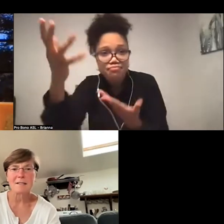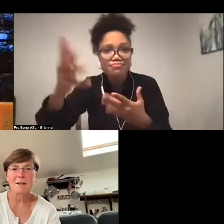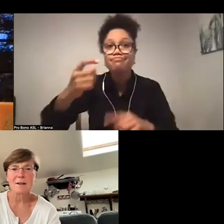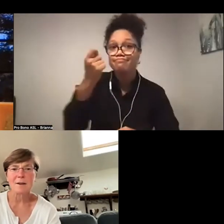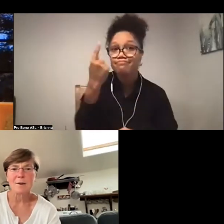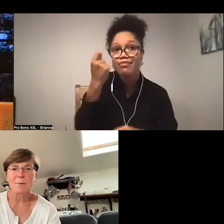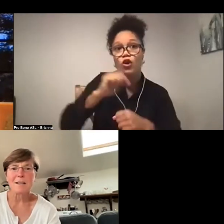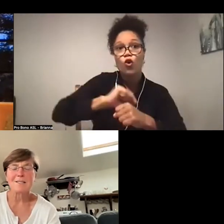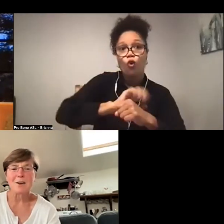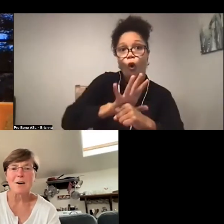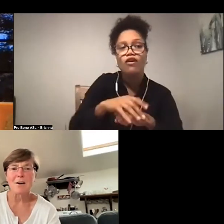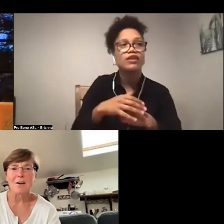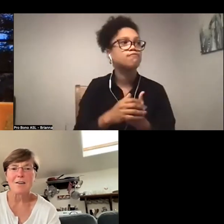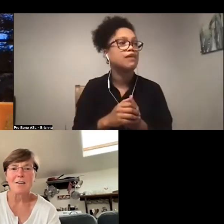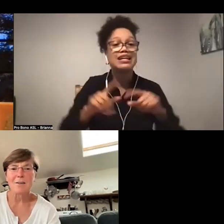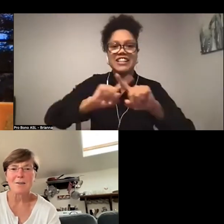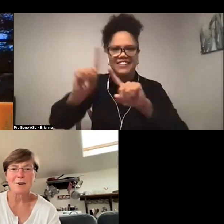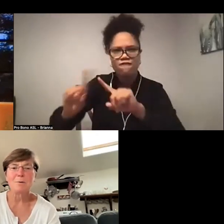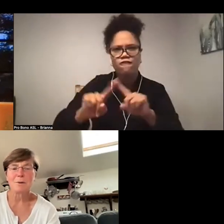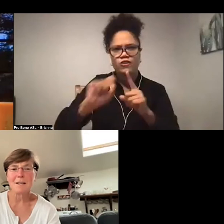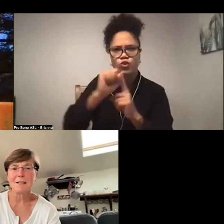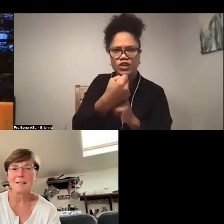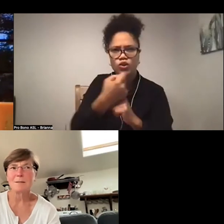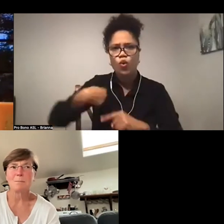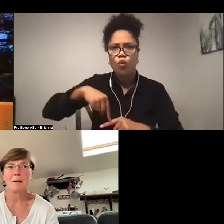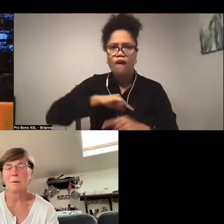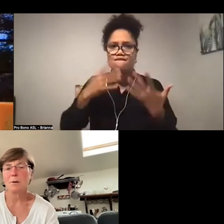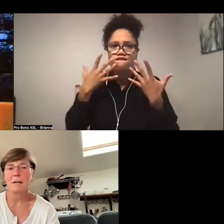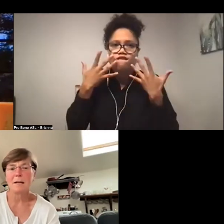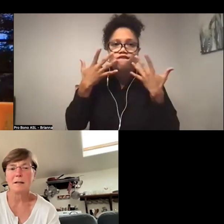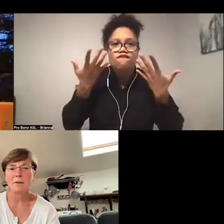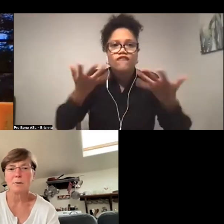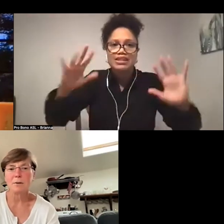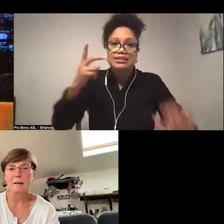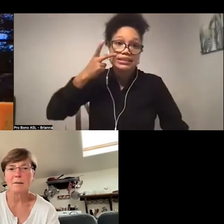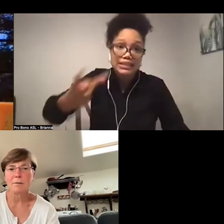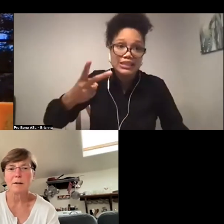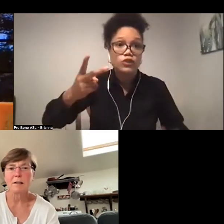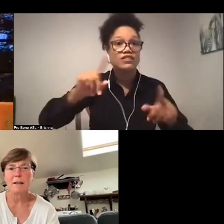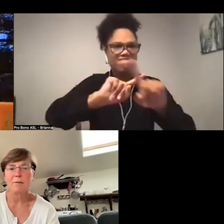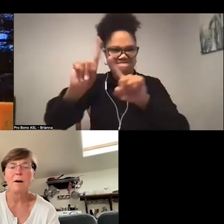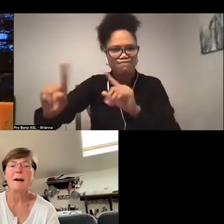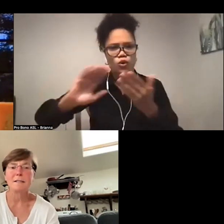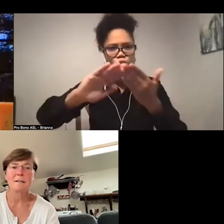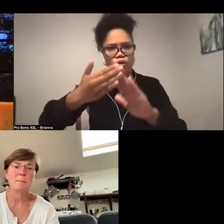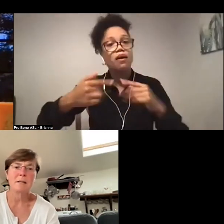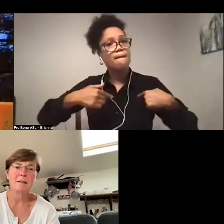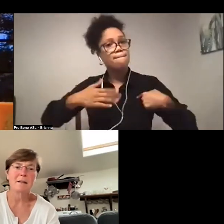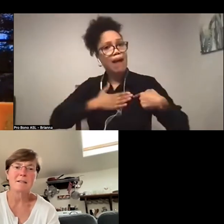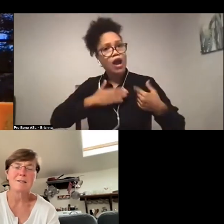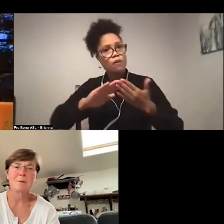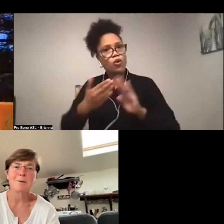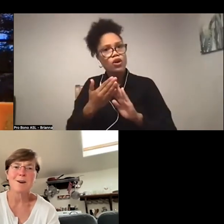instances, we saw communities, my community included, really rise to meet